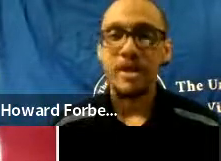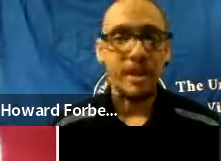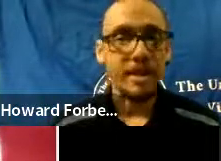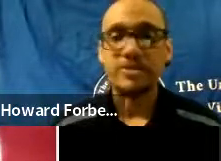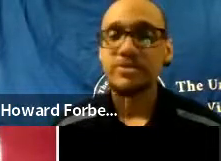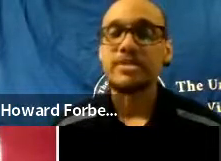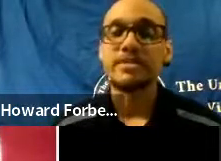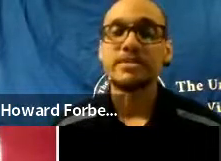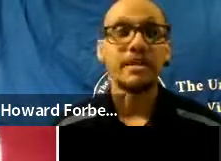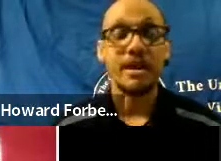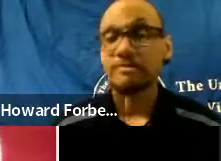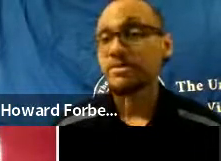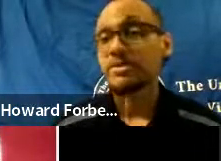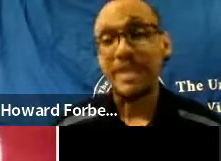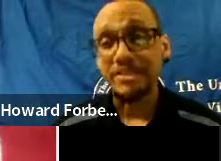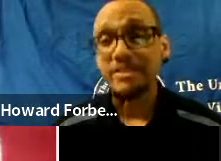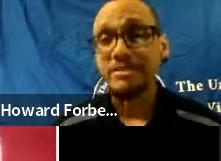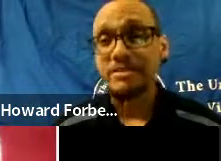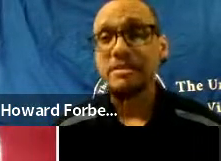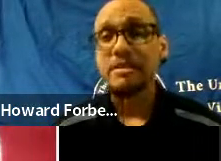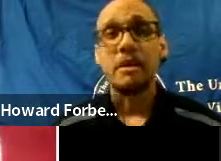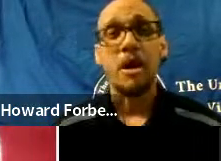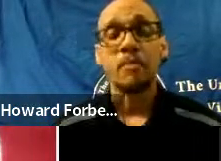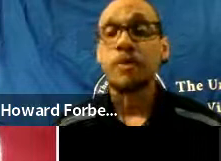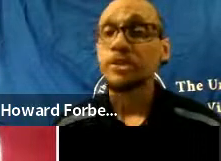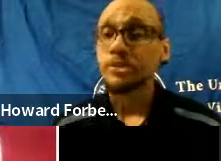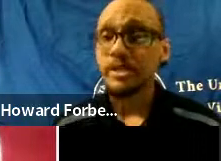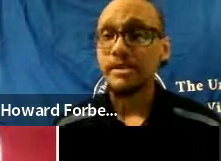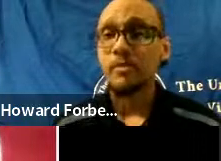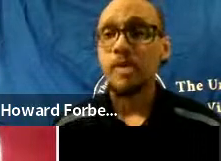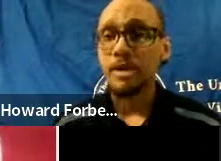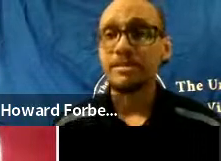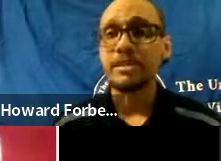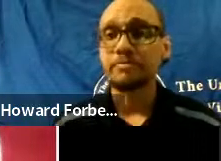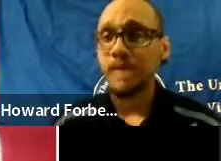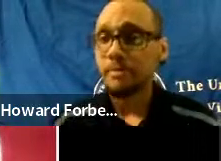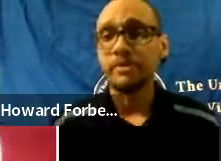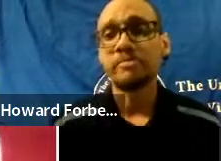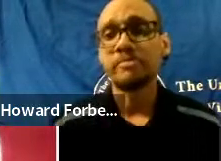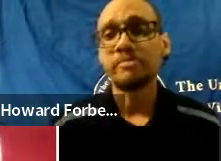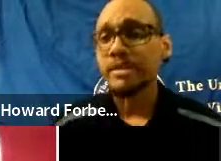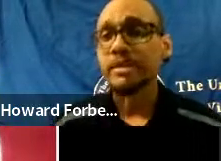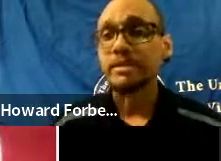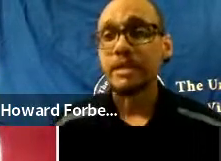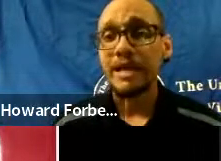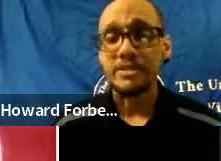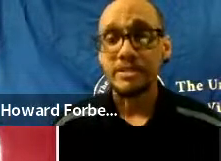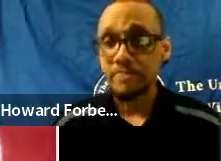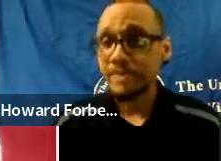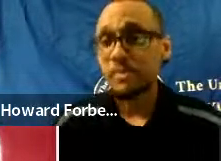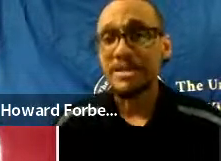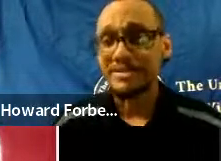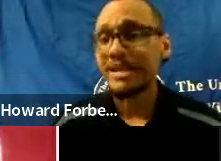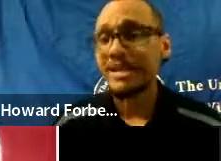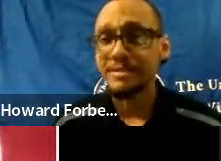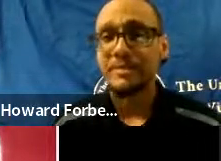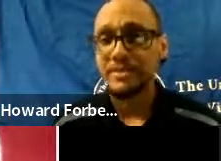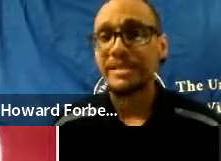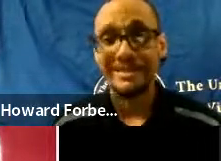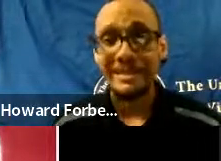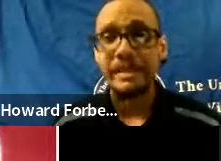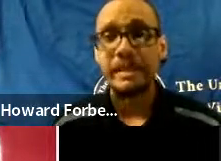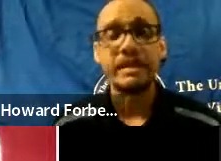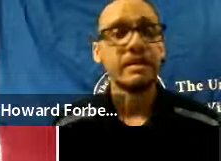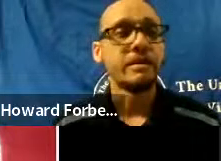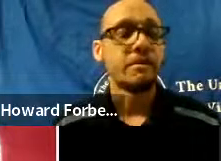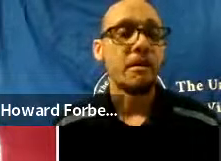unfortunate, but, a lot of the students, a lot of their sketches portray what the popular media has depicted what a scientist